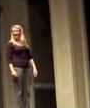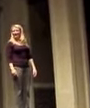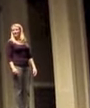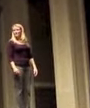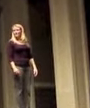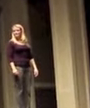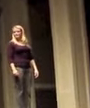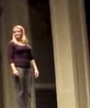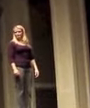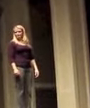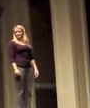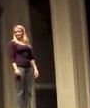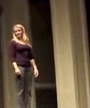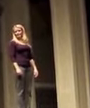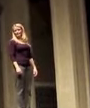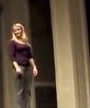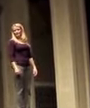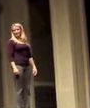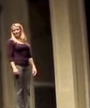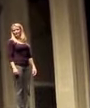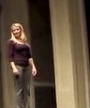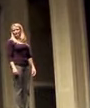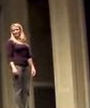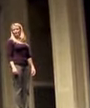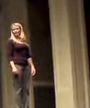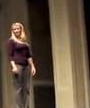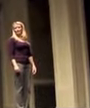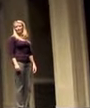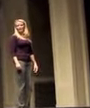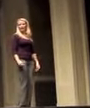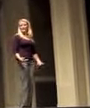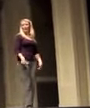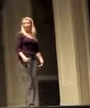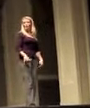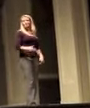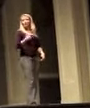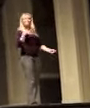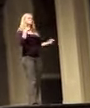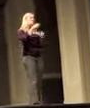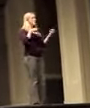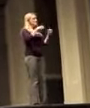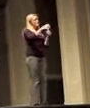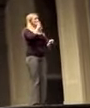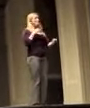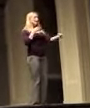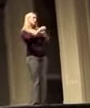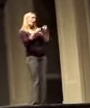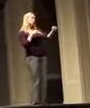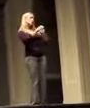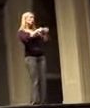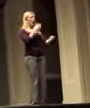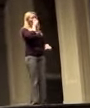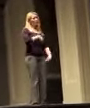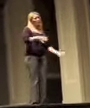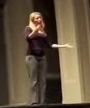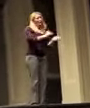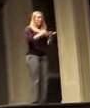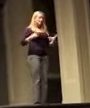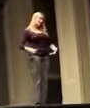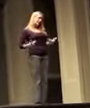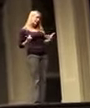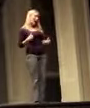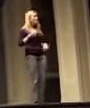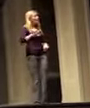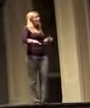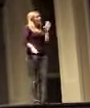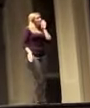fight. I come from a family of boxers, but I throw a little bitch punch at the air like the oxygen. Just call me a little bitch. I am